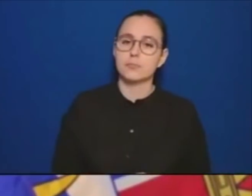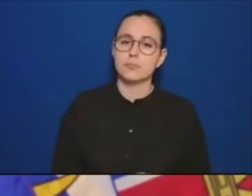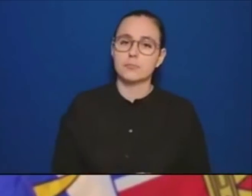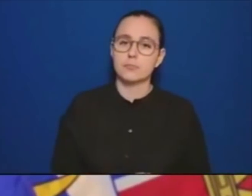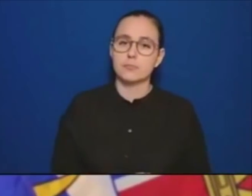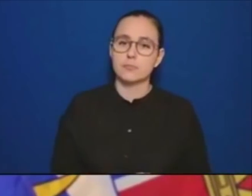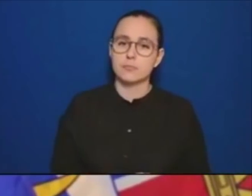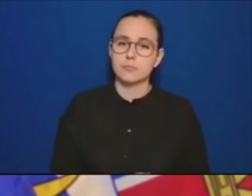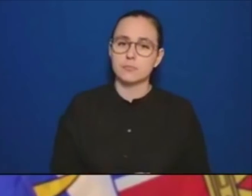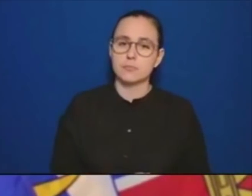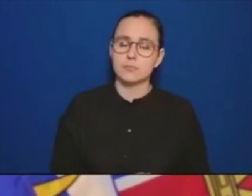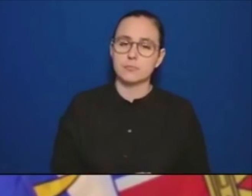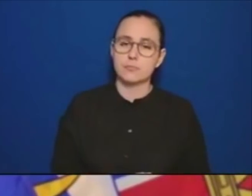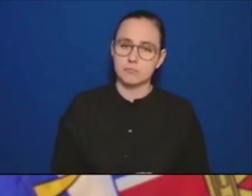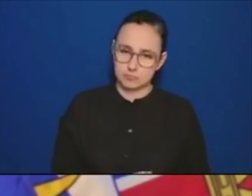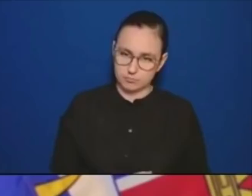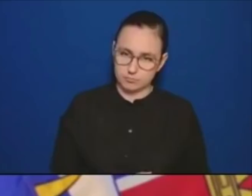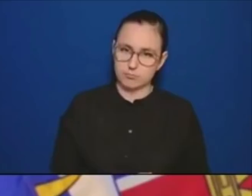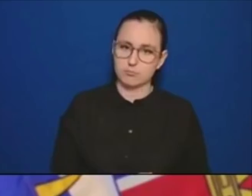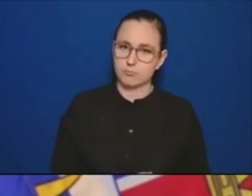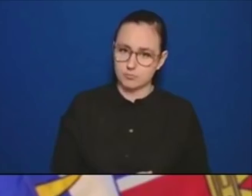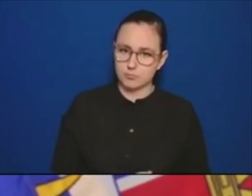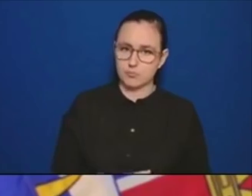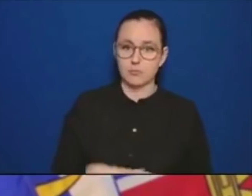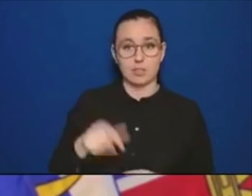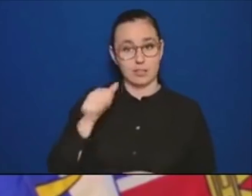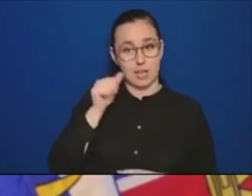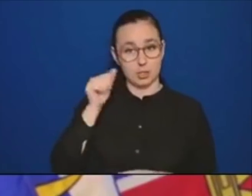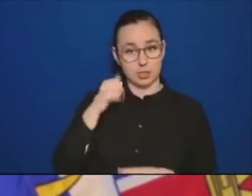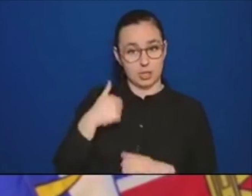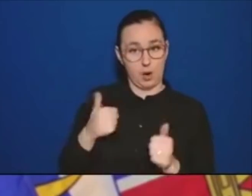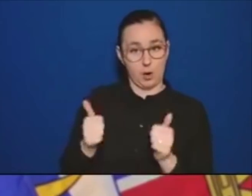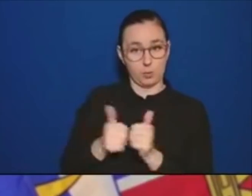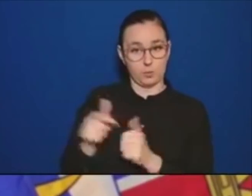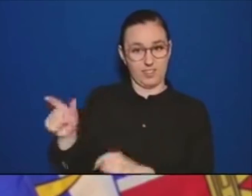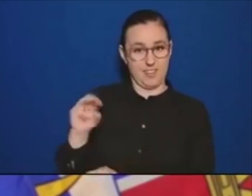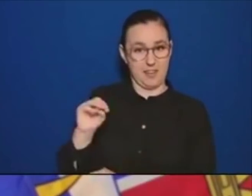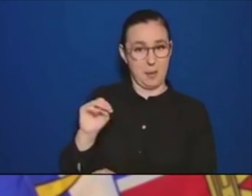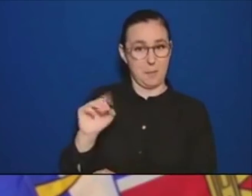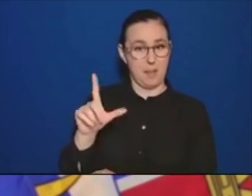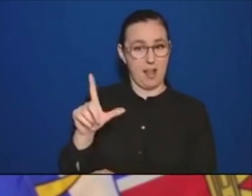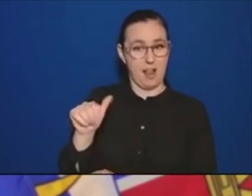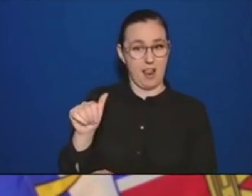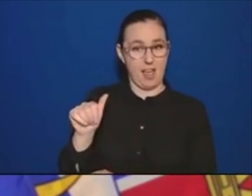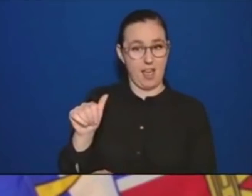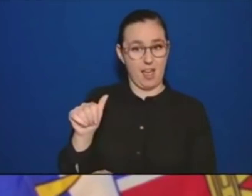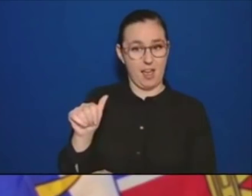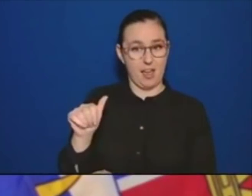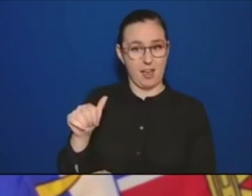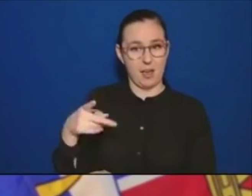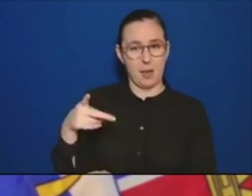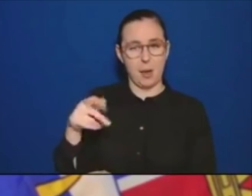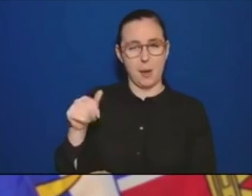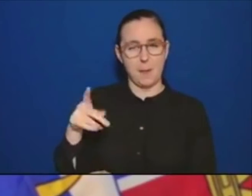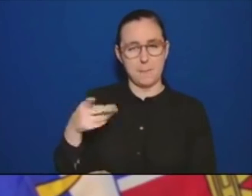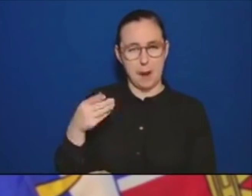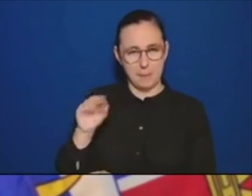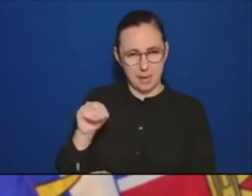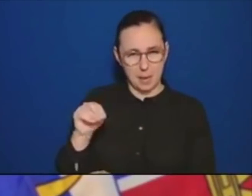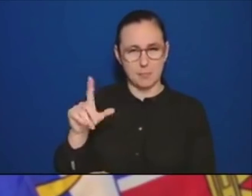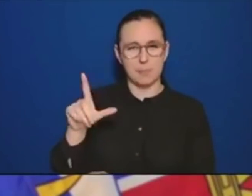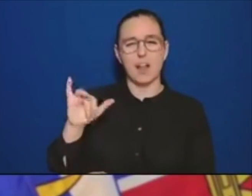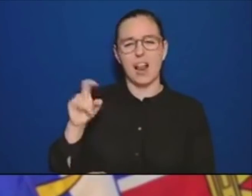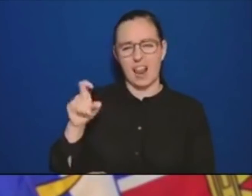out with MLA Pam Alexis and MLA Ian Payton for a flyover the valley. We were able to